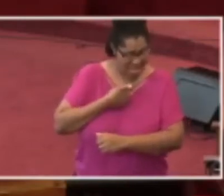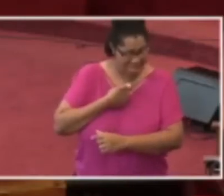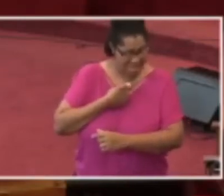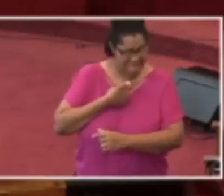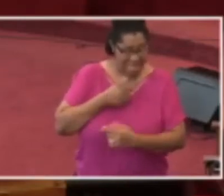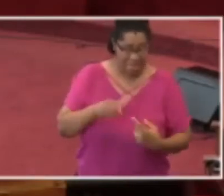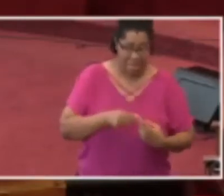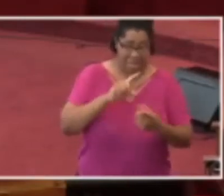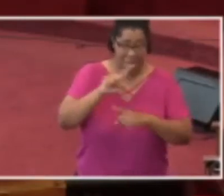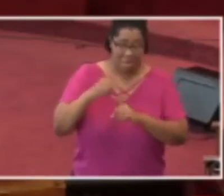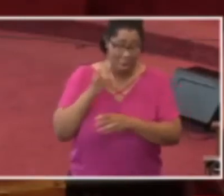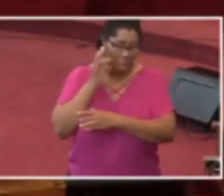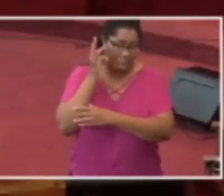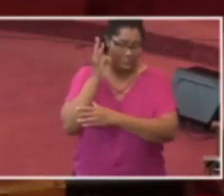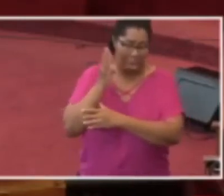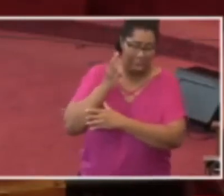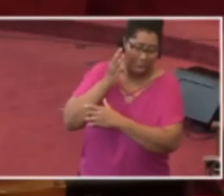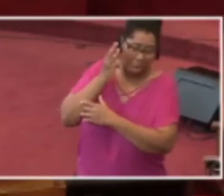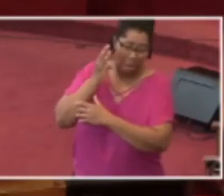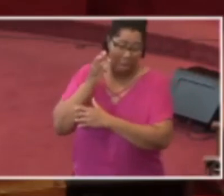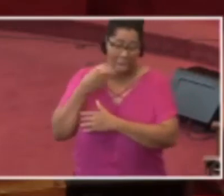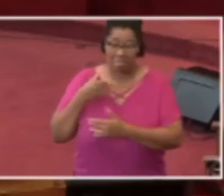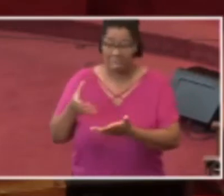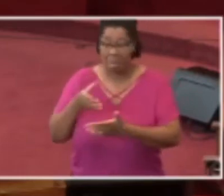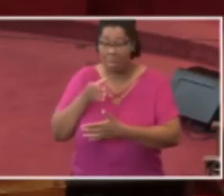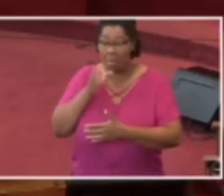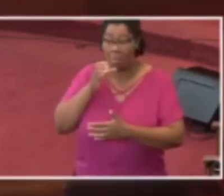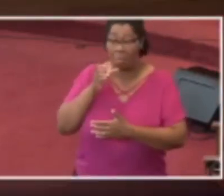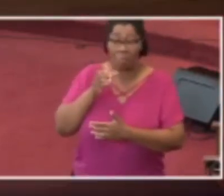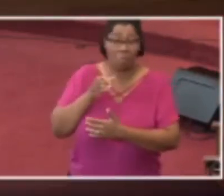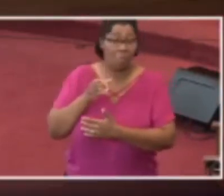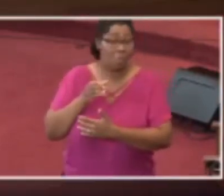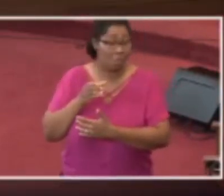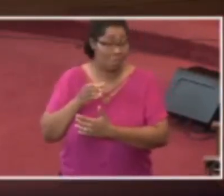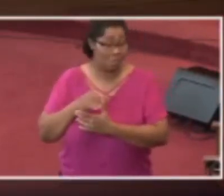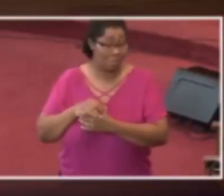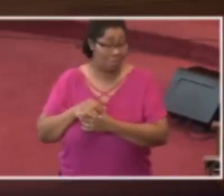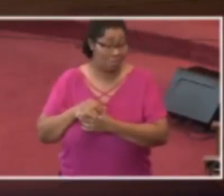the Moscato is calling me to have personal communion.